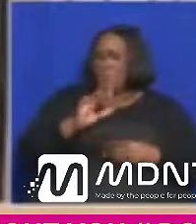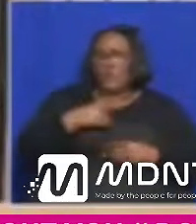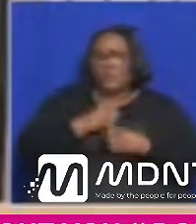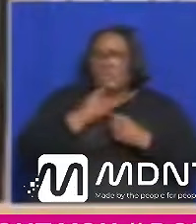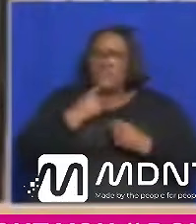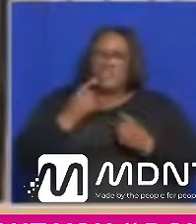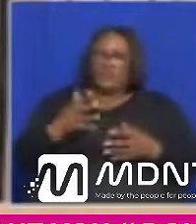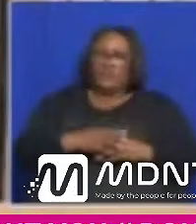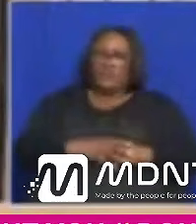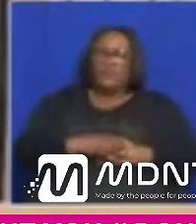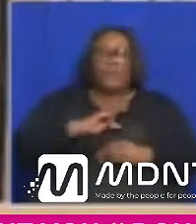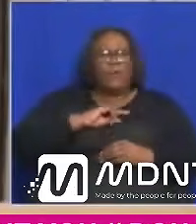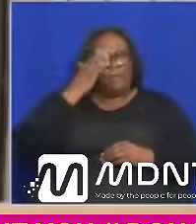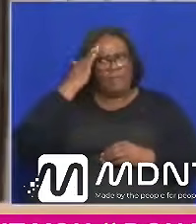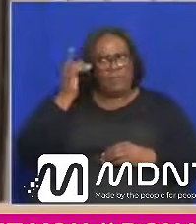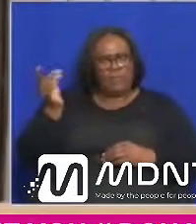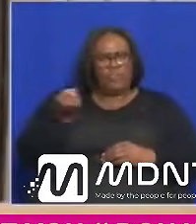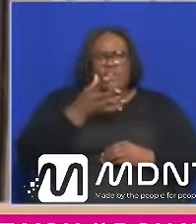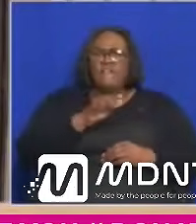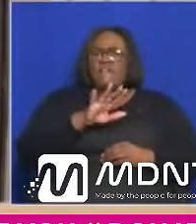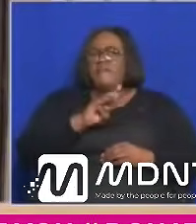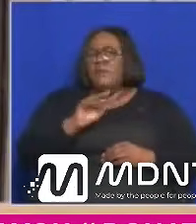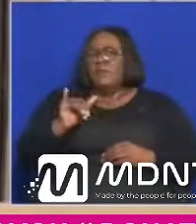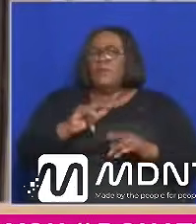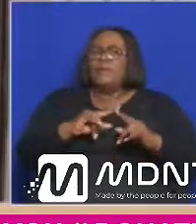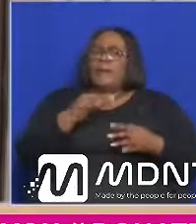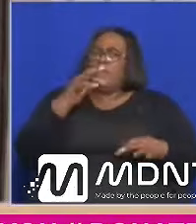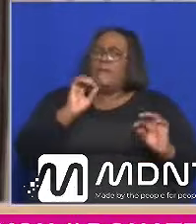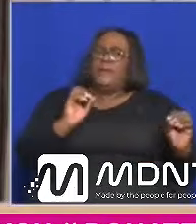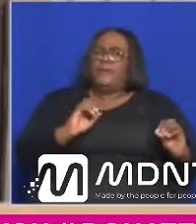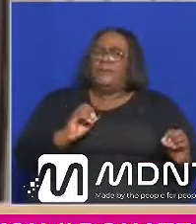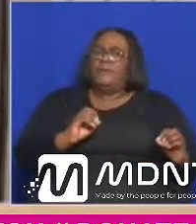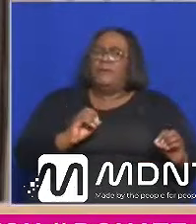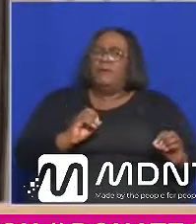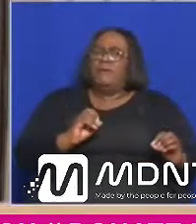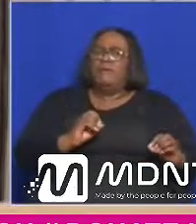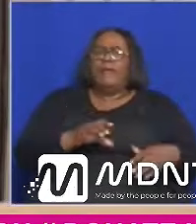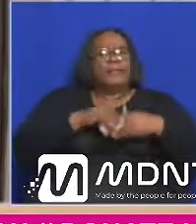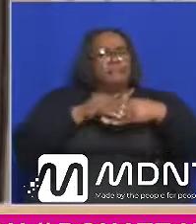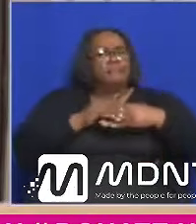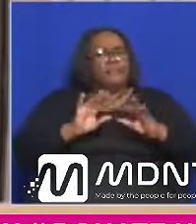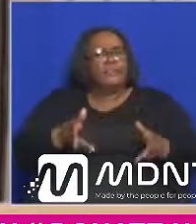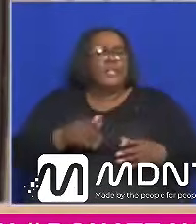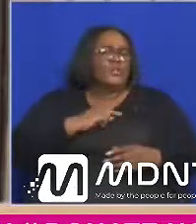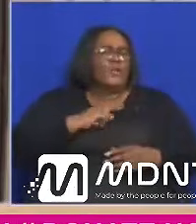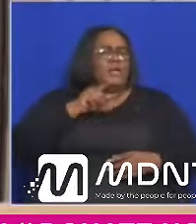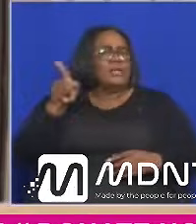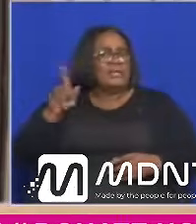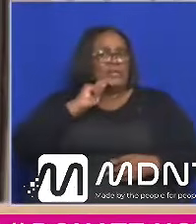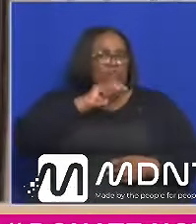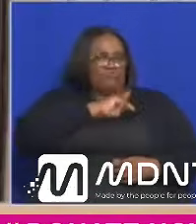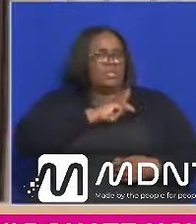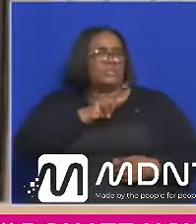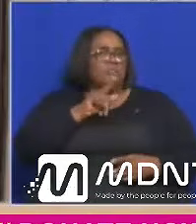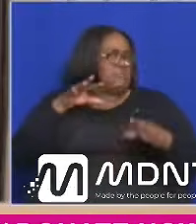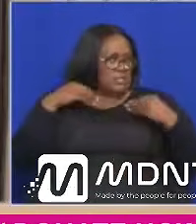5 million without a single piece of paper, just a handshake, because he infinitely trusted you. I've accepted that. That's your